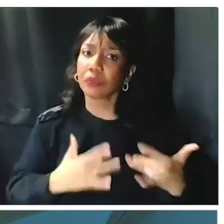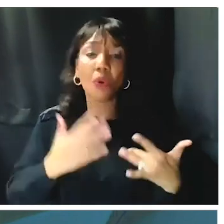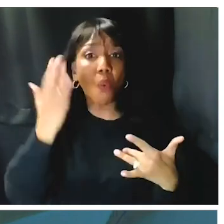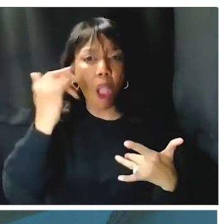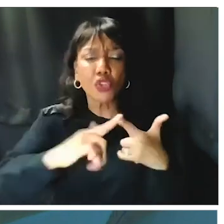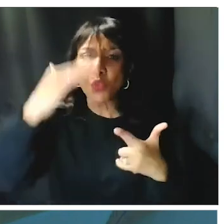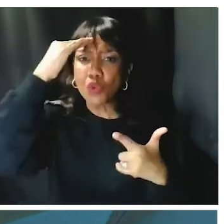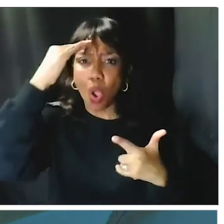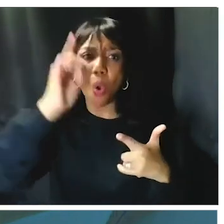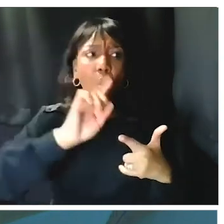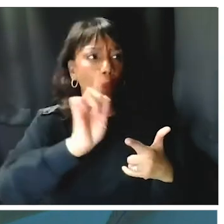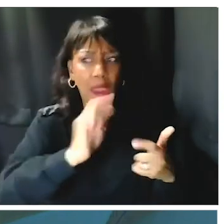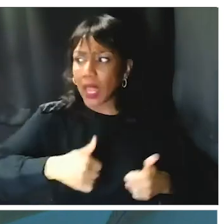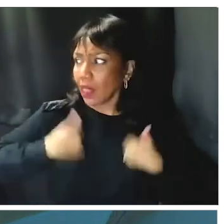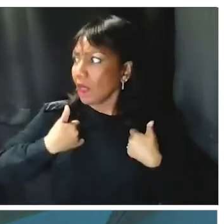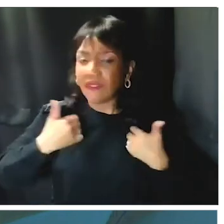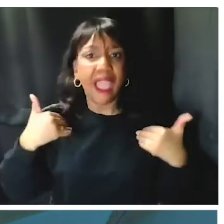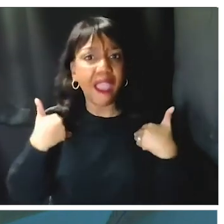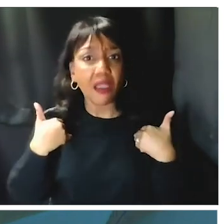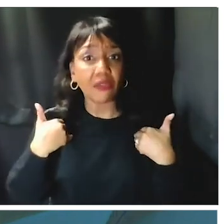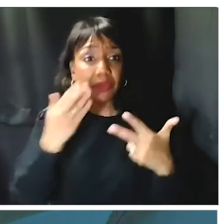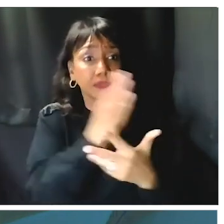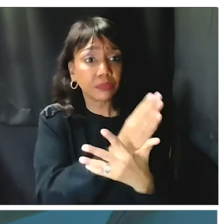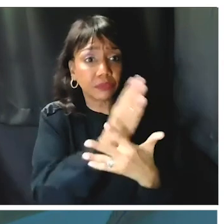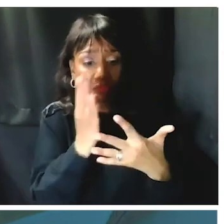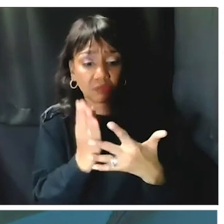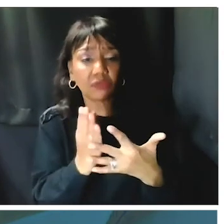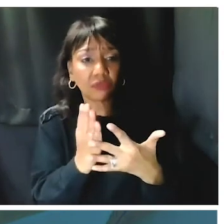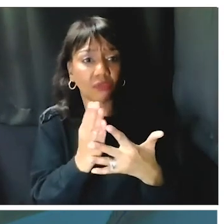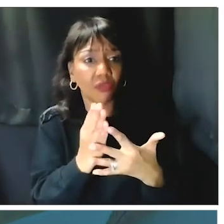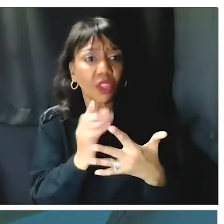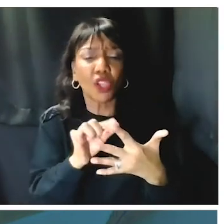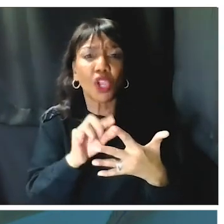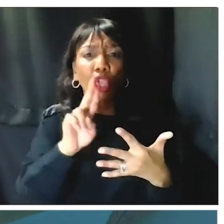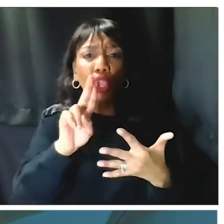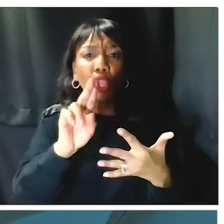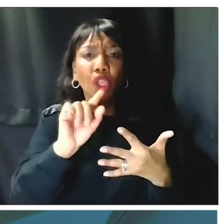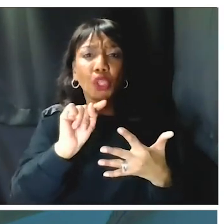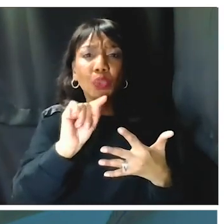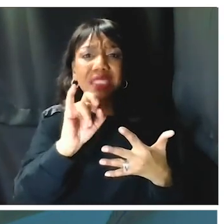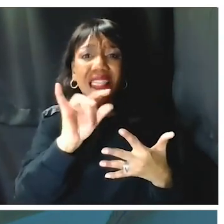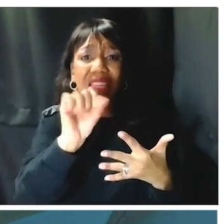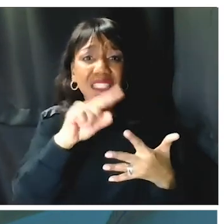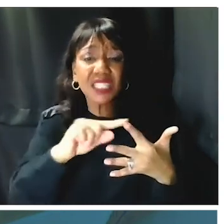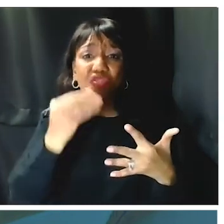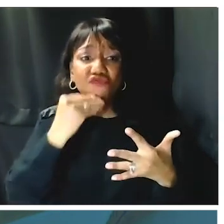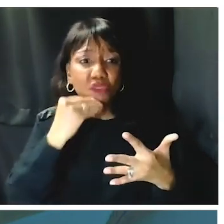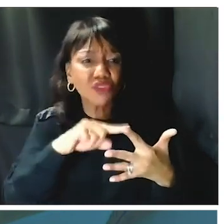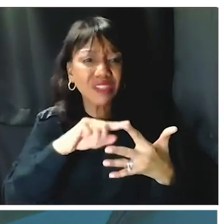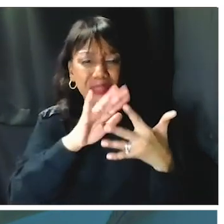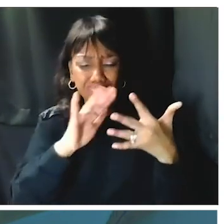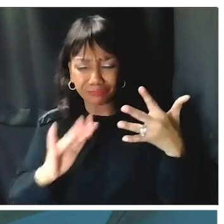so that you know that you have somewhere to live. Next, your focus should be on utilities,